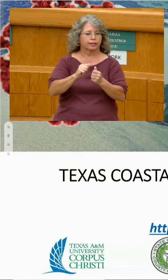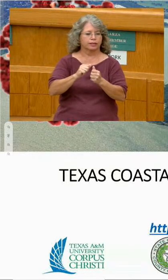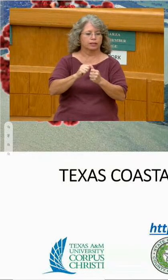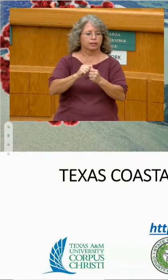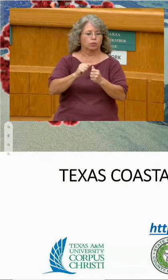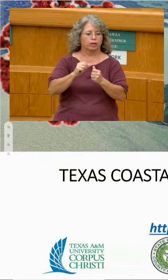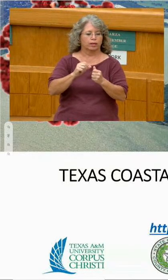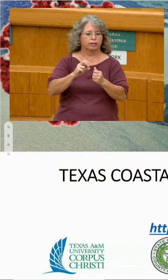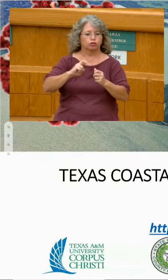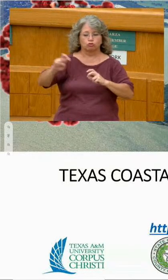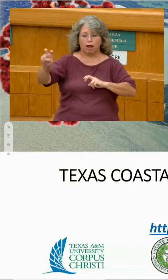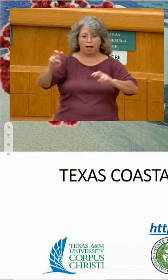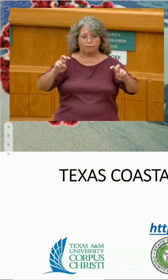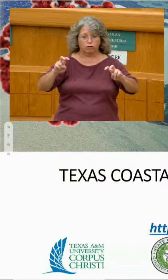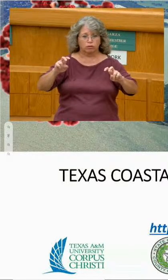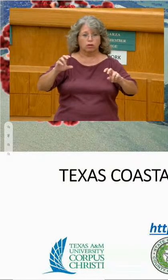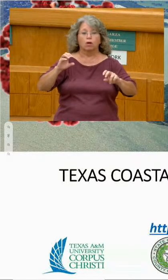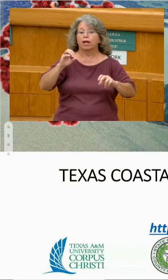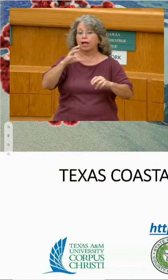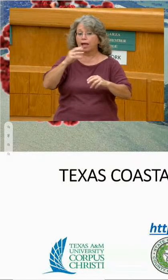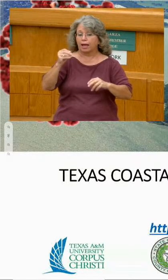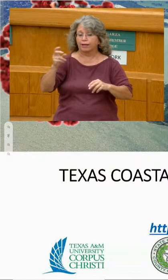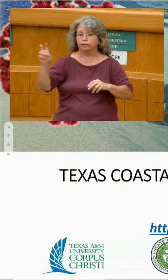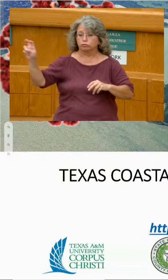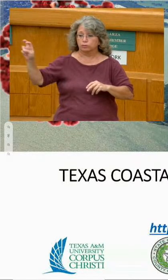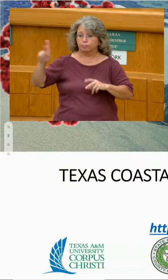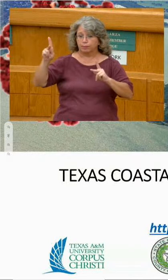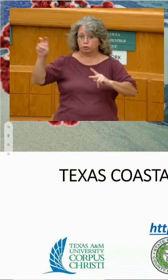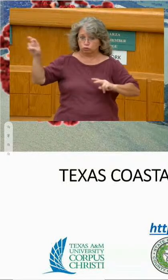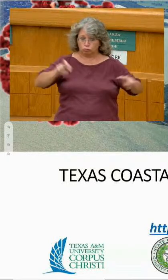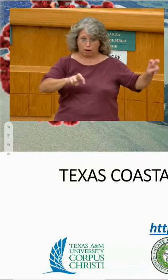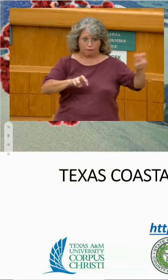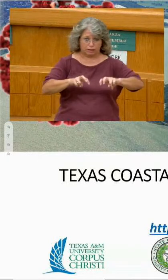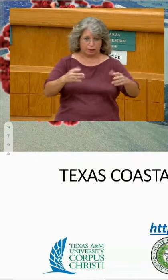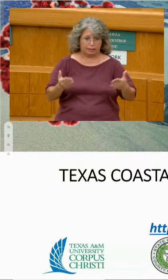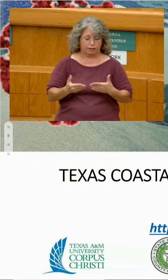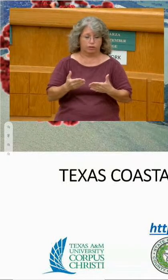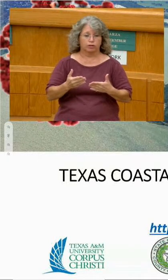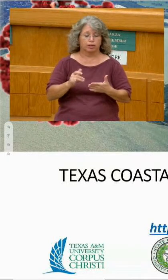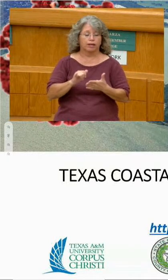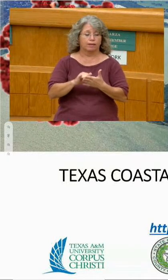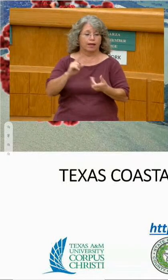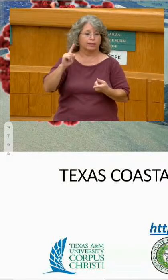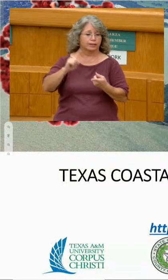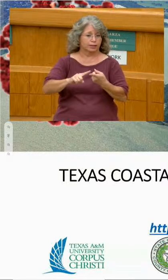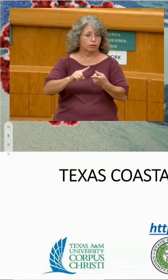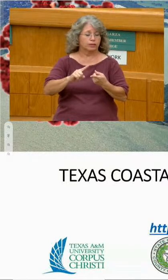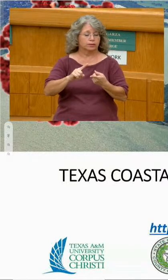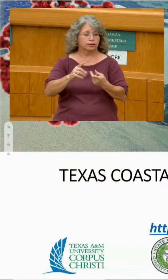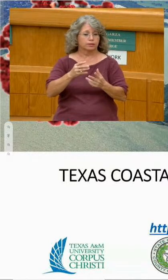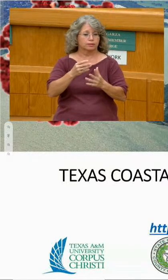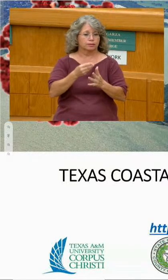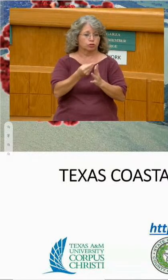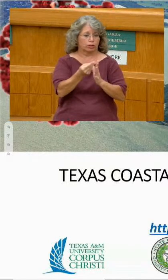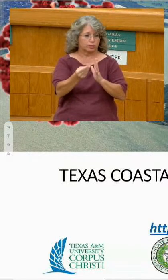the coastal bend, but outside of the coastal bend, which could also decrease the chances of contracting COVID.